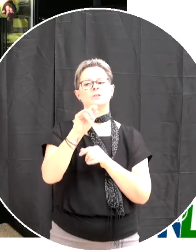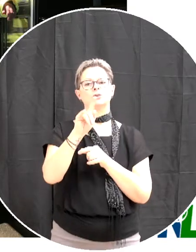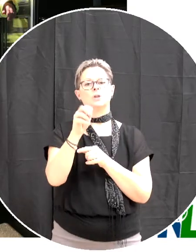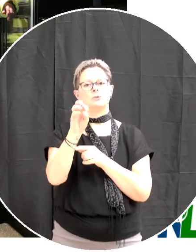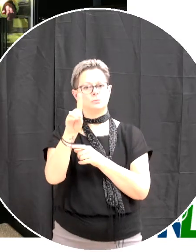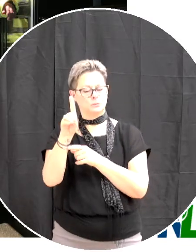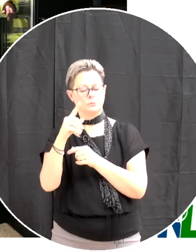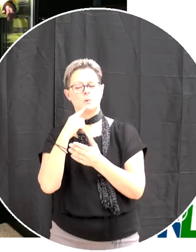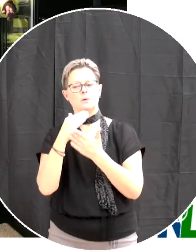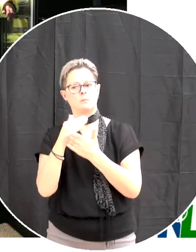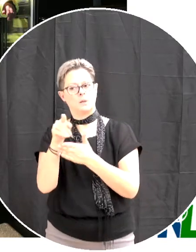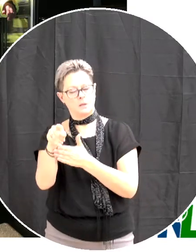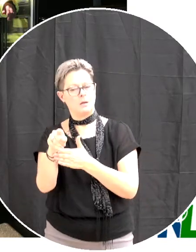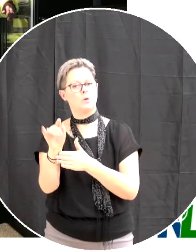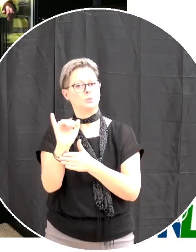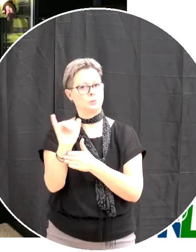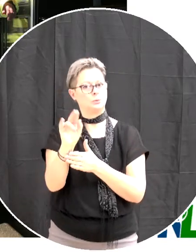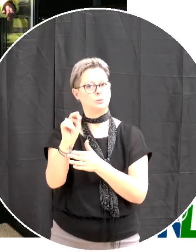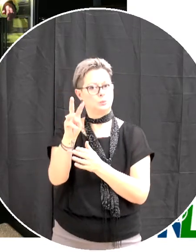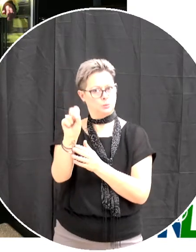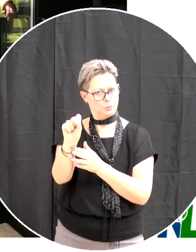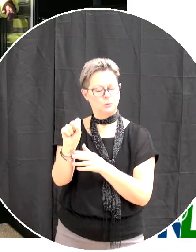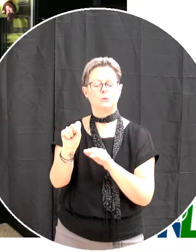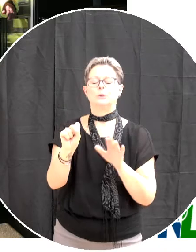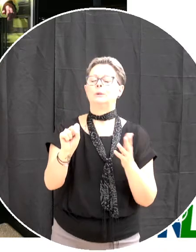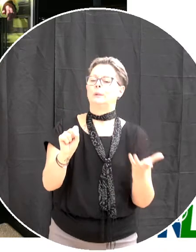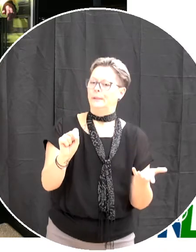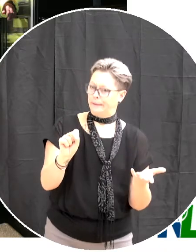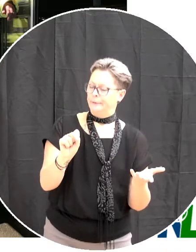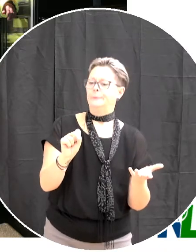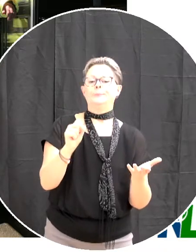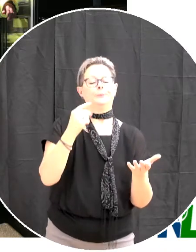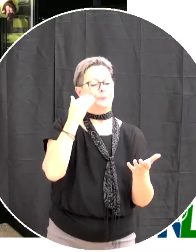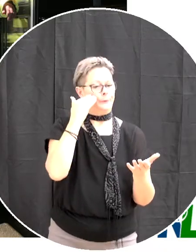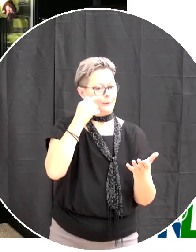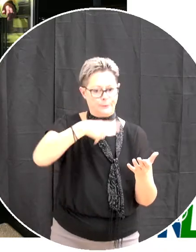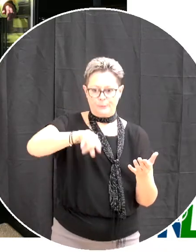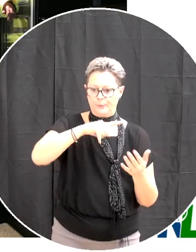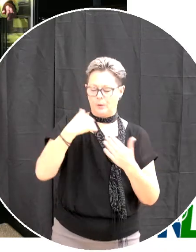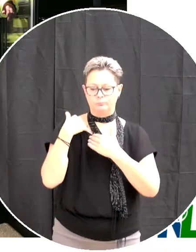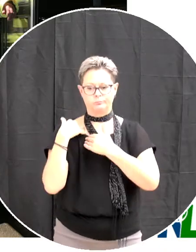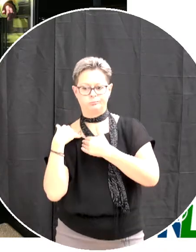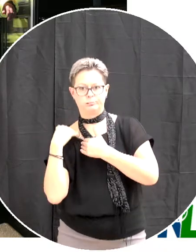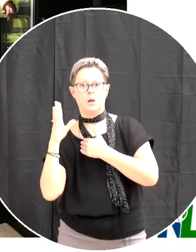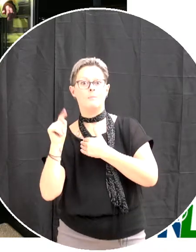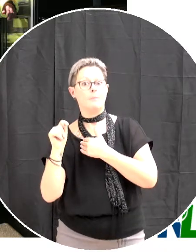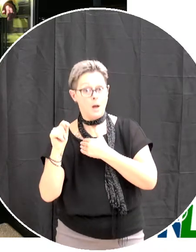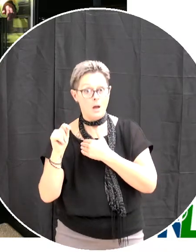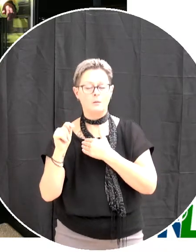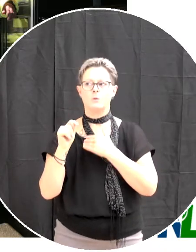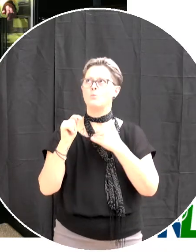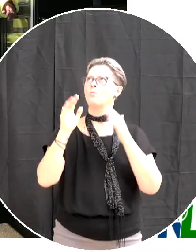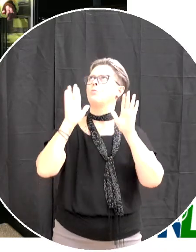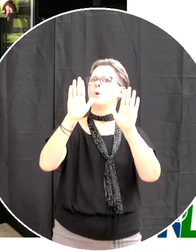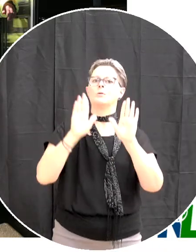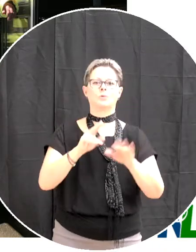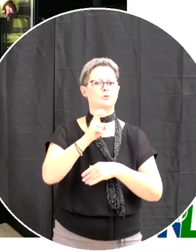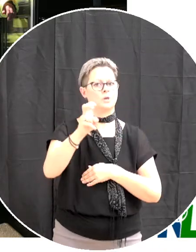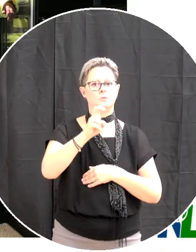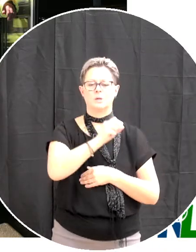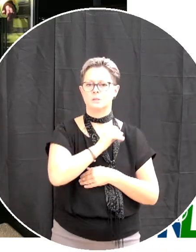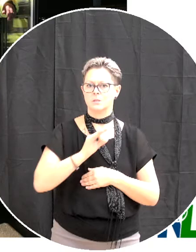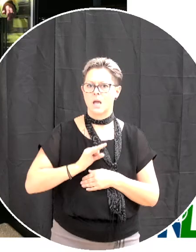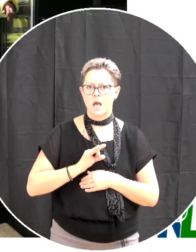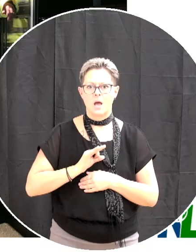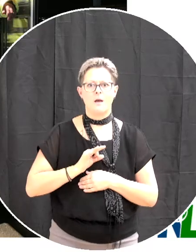to resolve that. And once again, Terry's small but brilliant transportation staff really